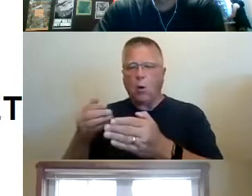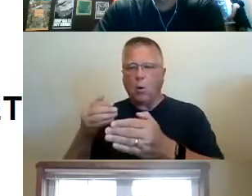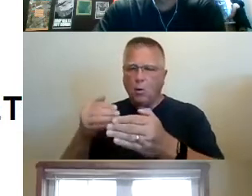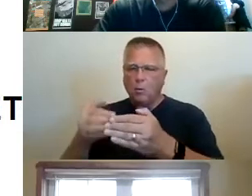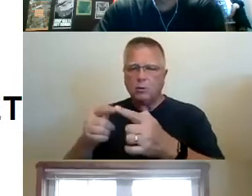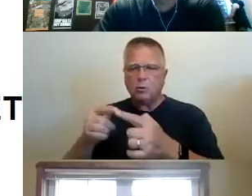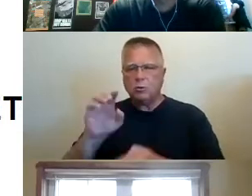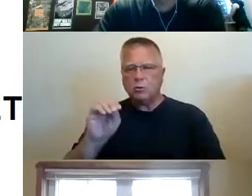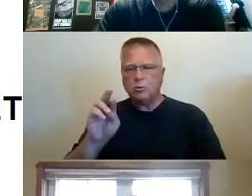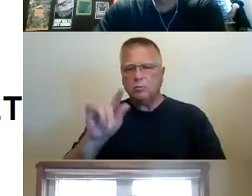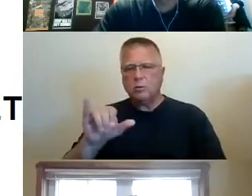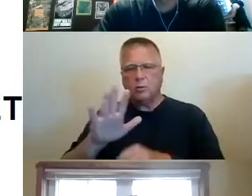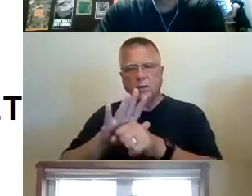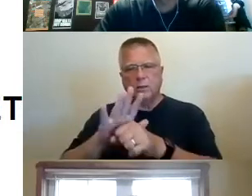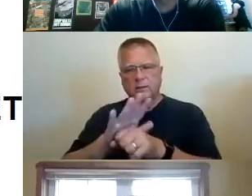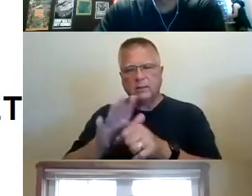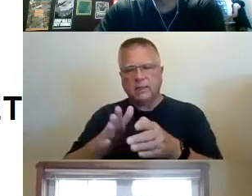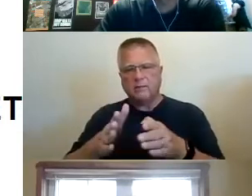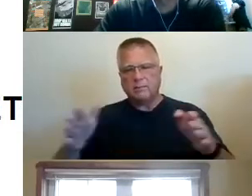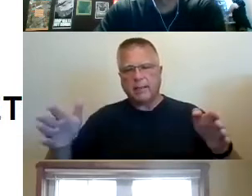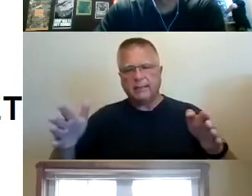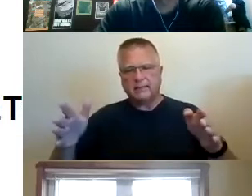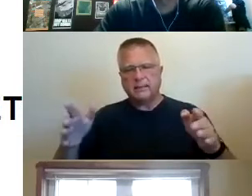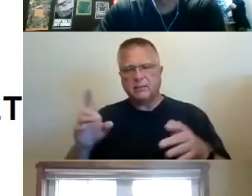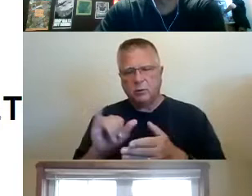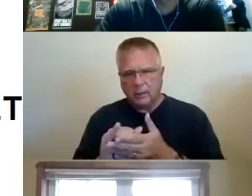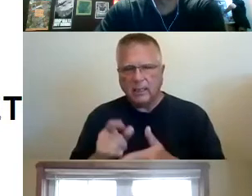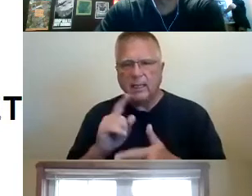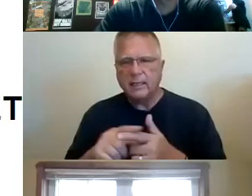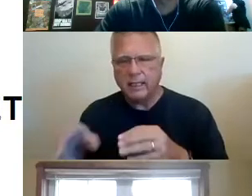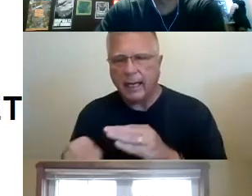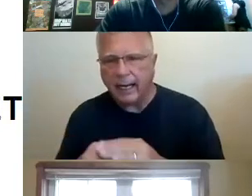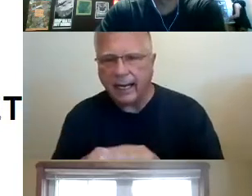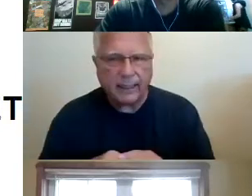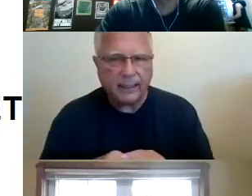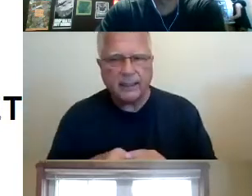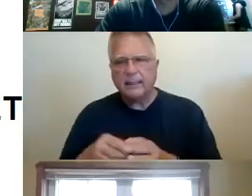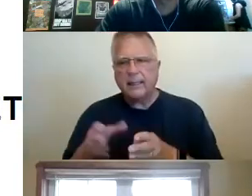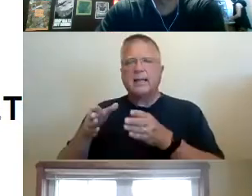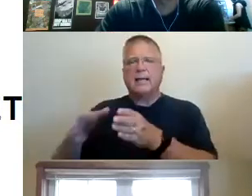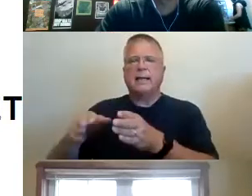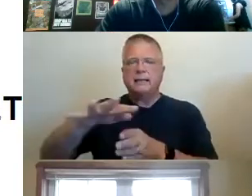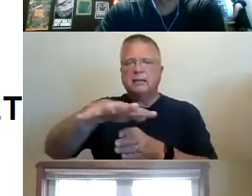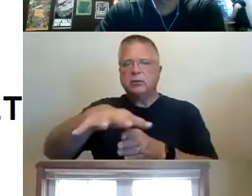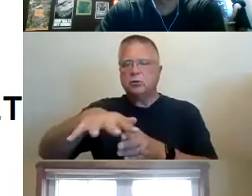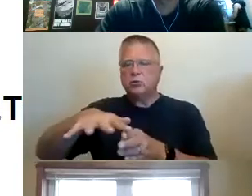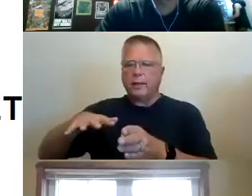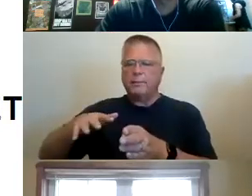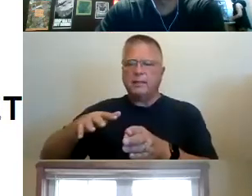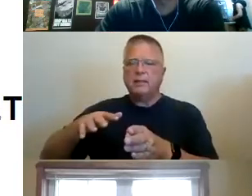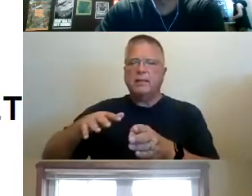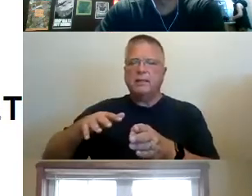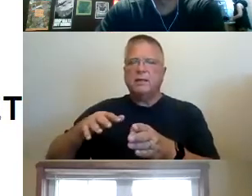space to do that, and then add just striped bike lanes in the segment from Murray